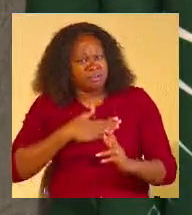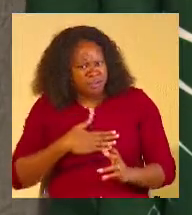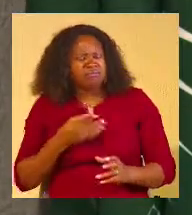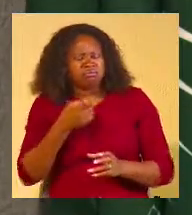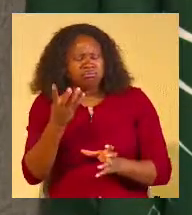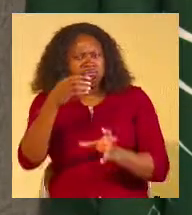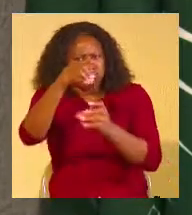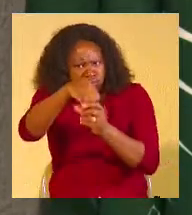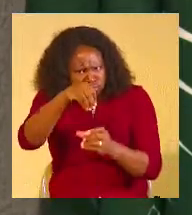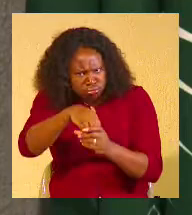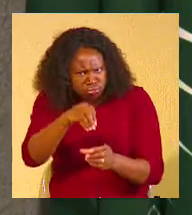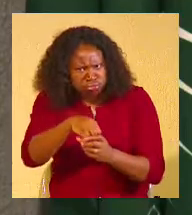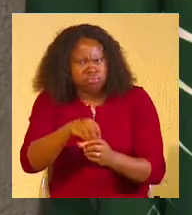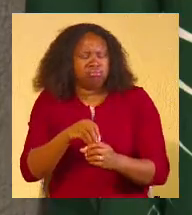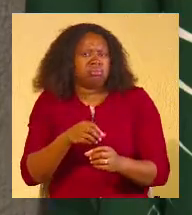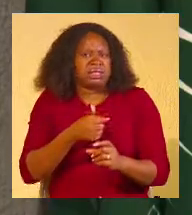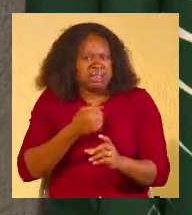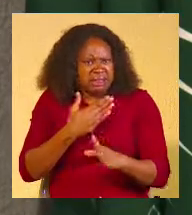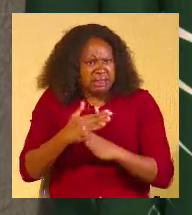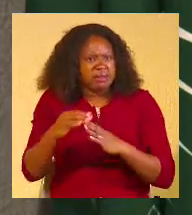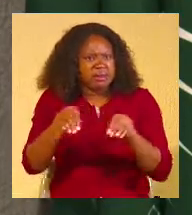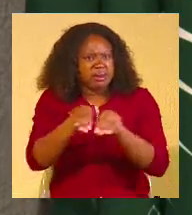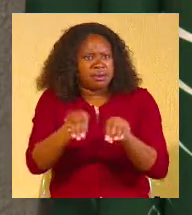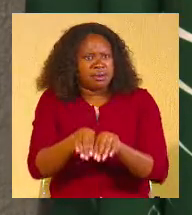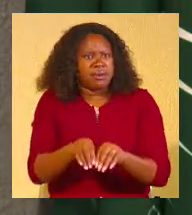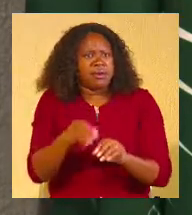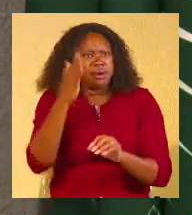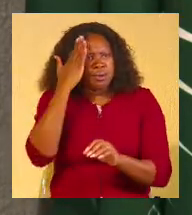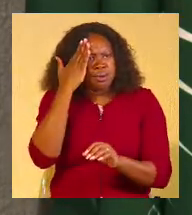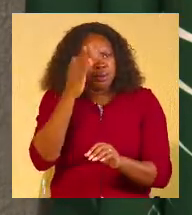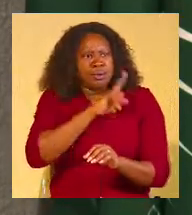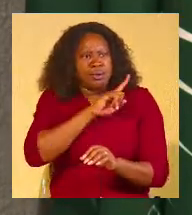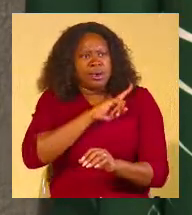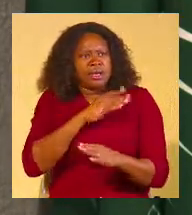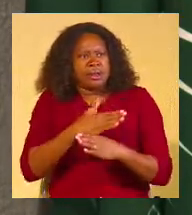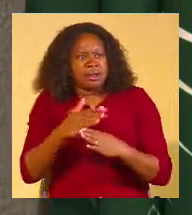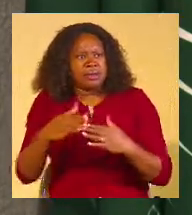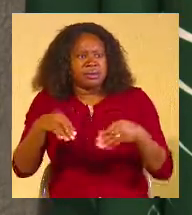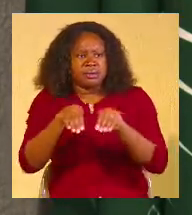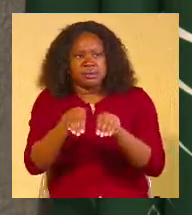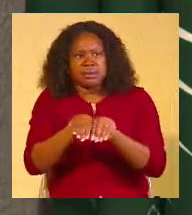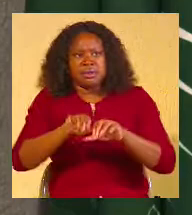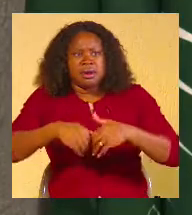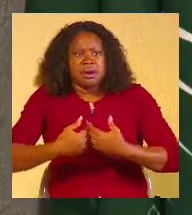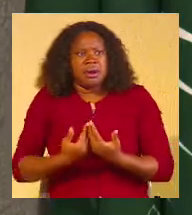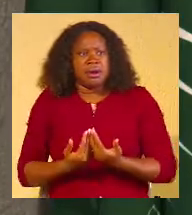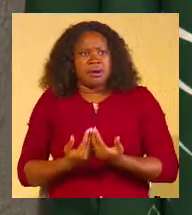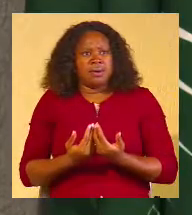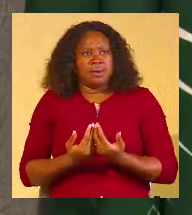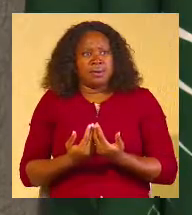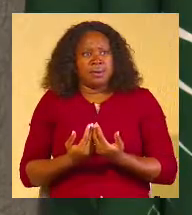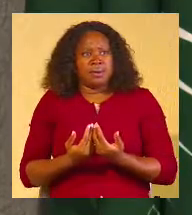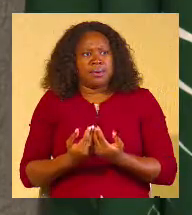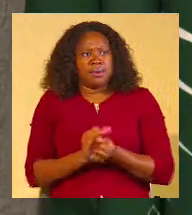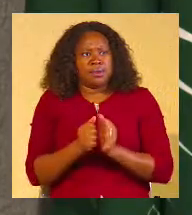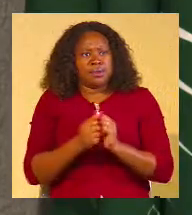of the actions that are being taken, and understand why the actions are being taken and how it's going to impact their life. And